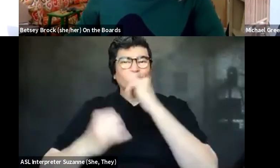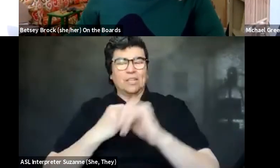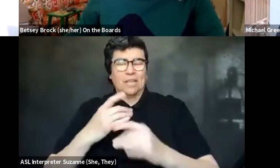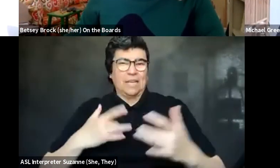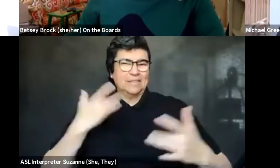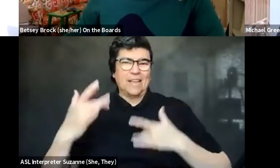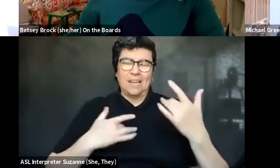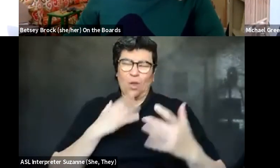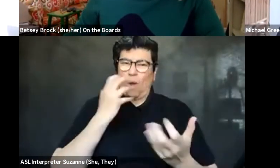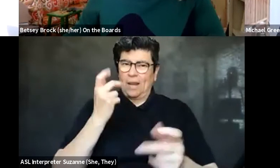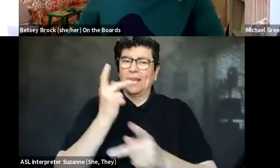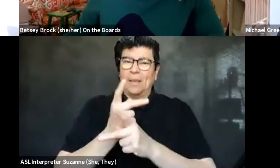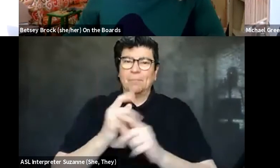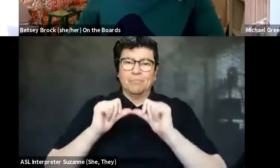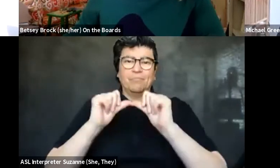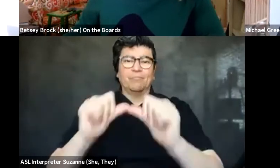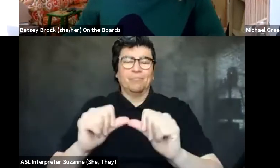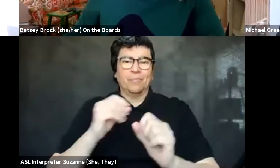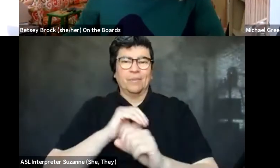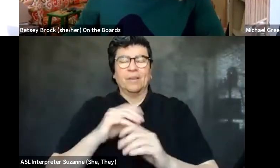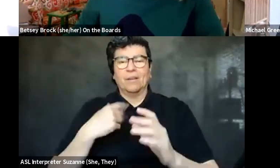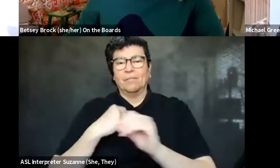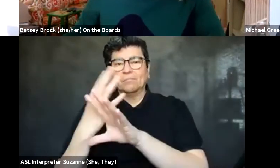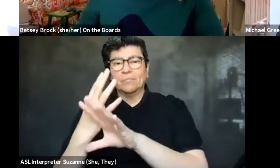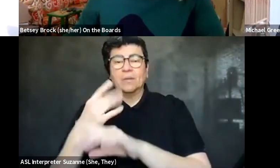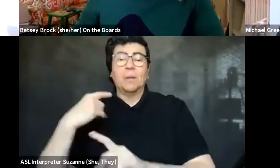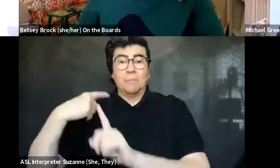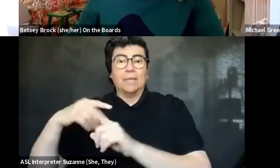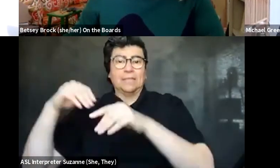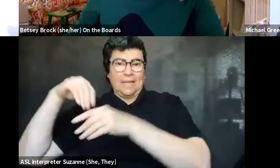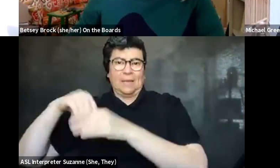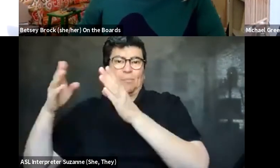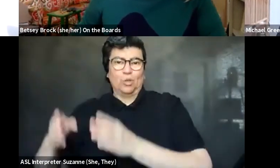to keep it that way too. Going to do in-person plus virtual.